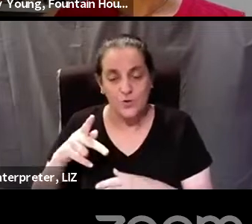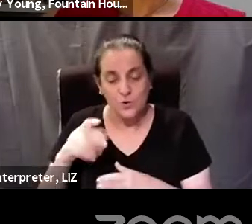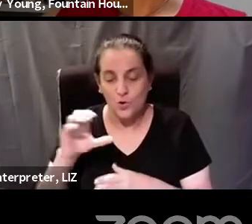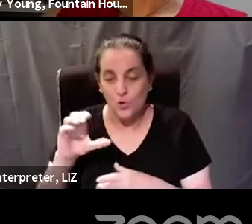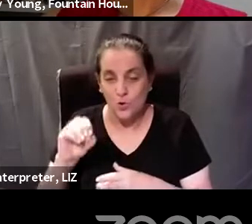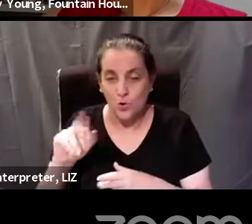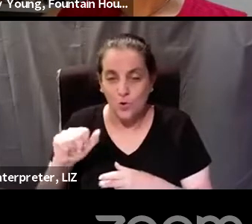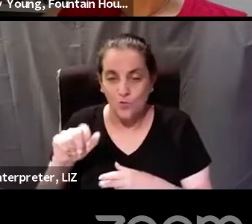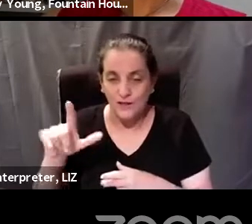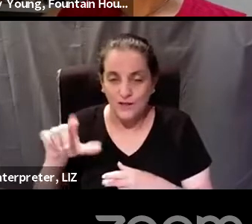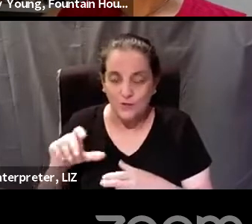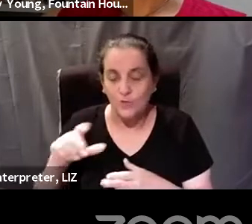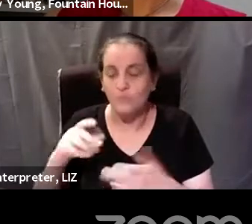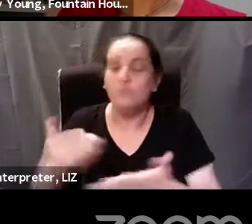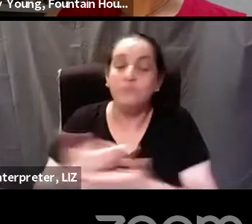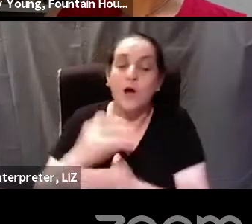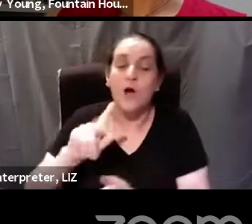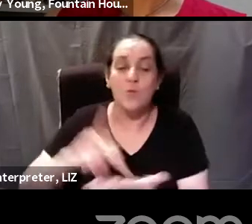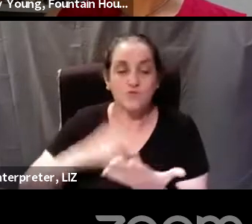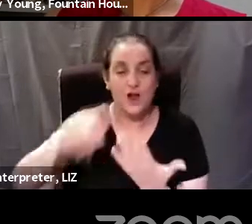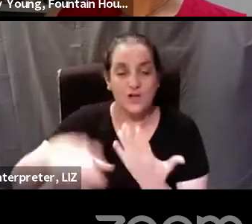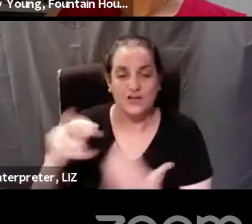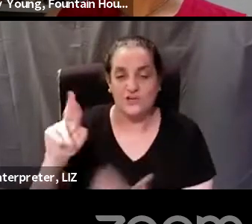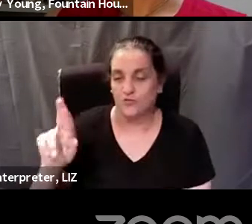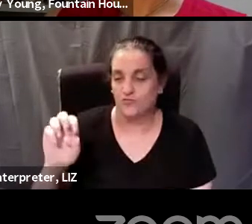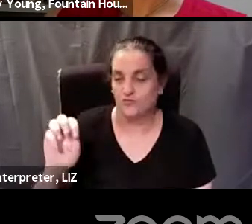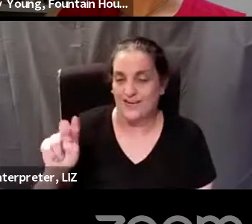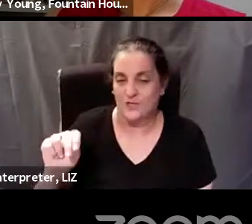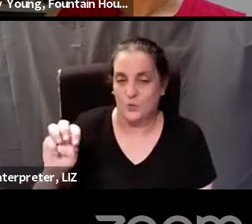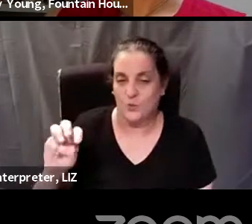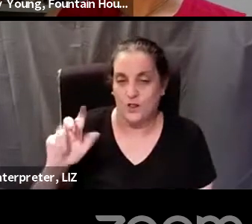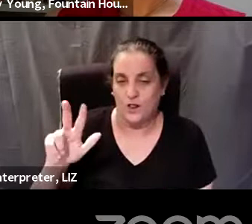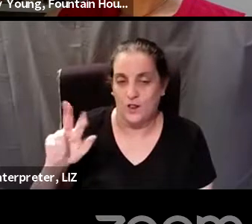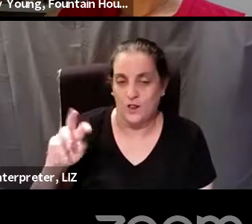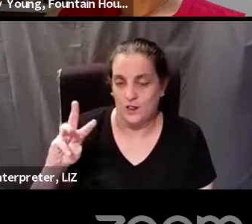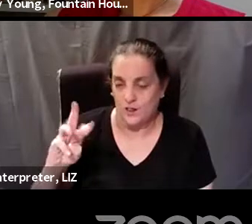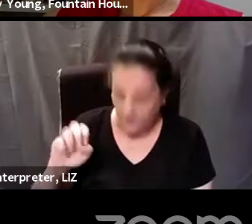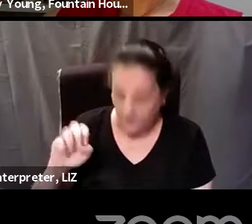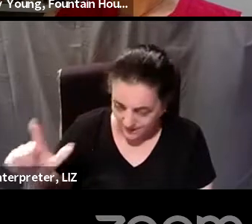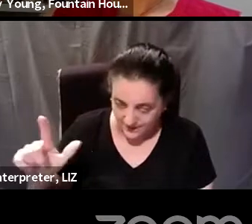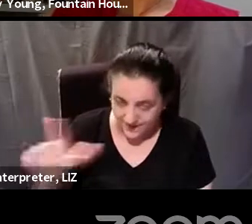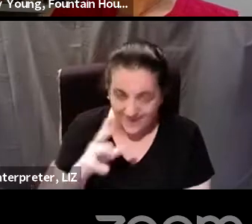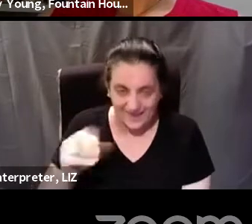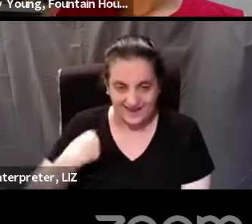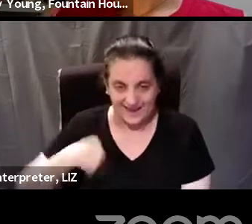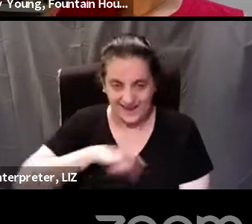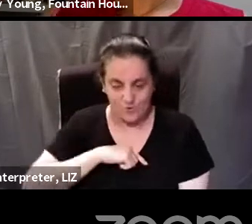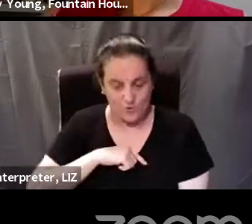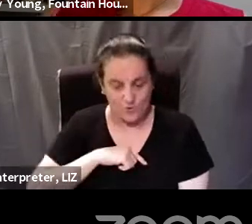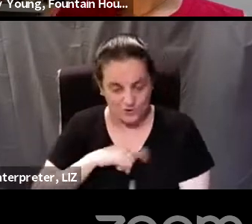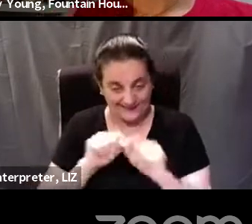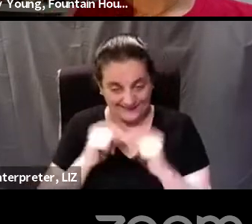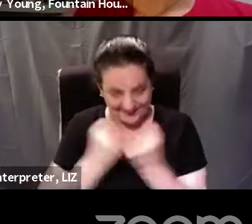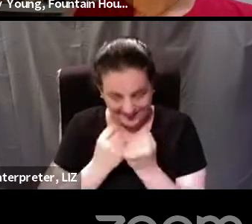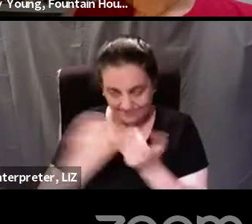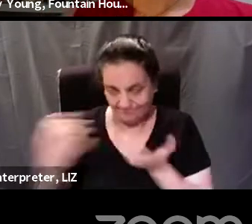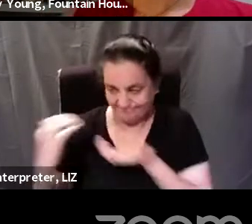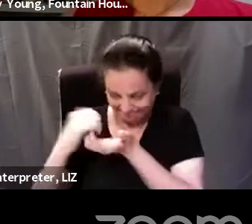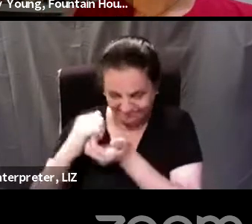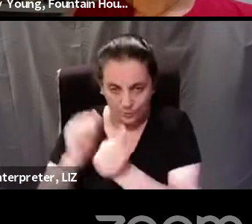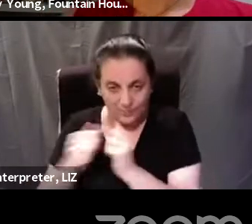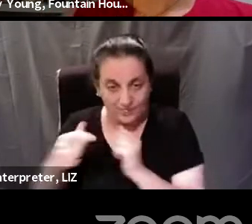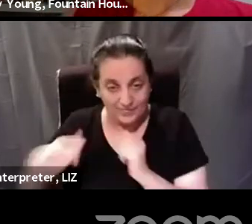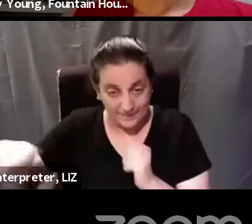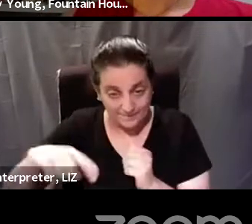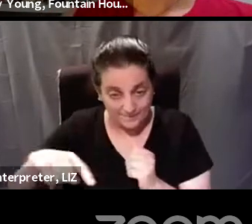with Project Renewal. And in fact, most of our operations team came through the Project Renewal program.